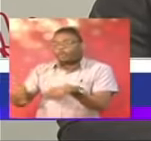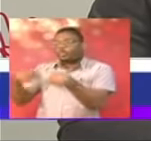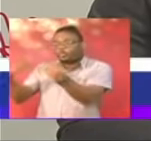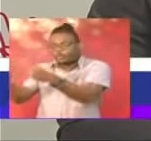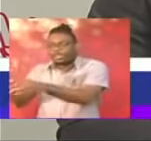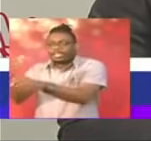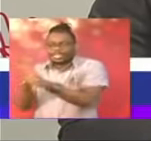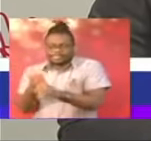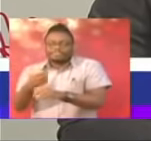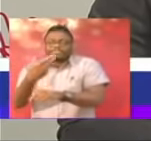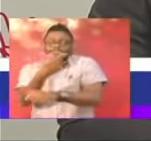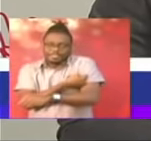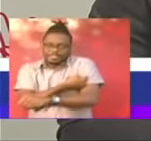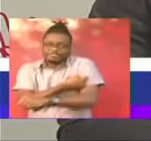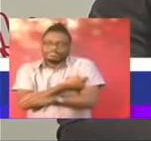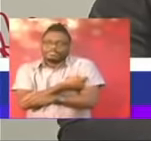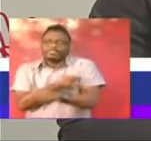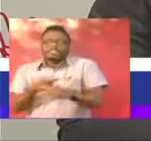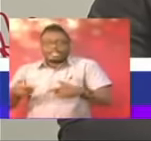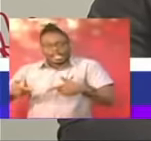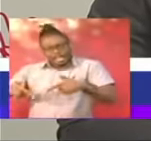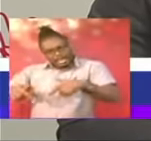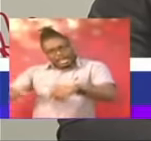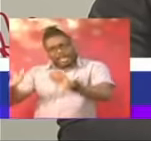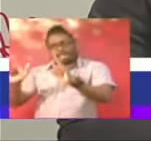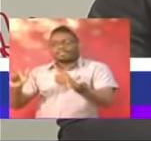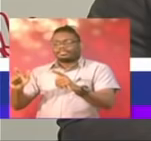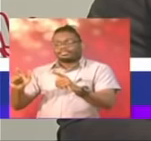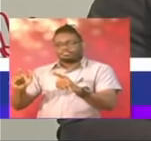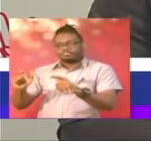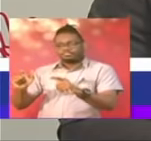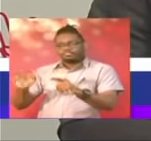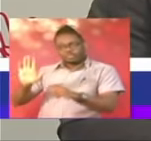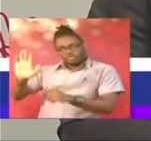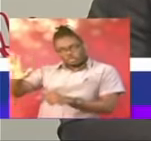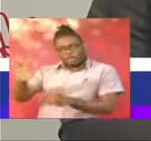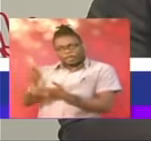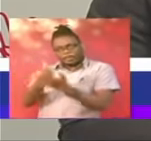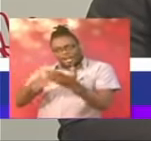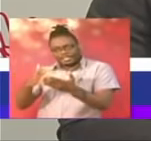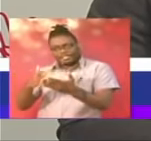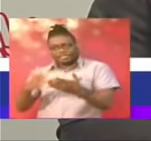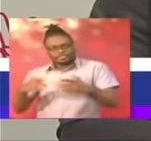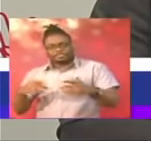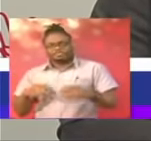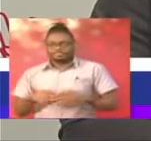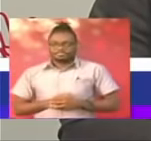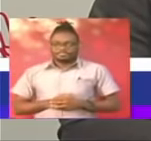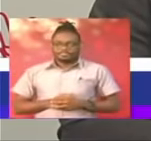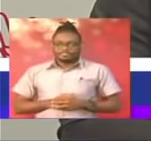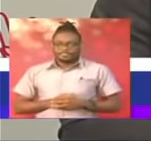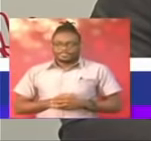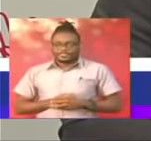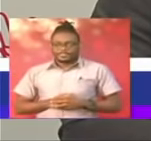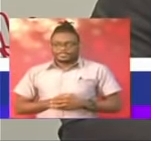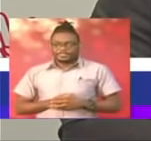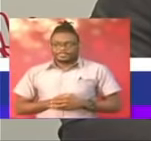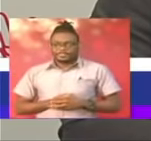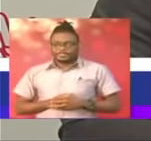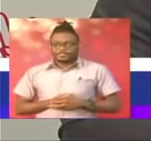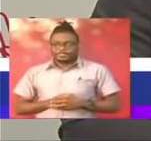and let's do your part. Let's vaccinate TNT. We leave you with another in our series